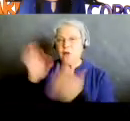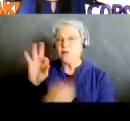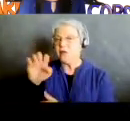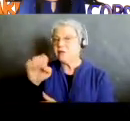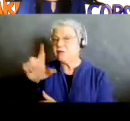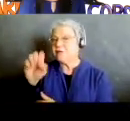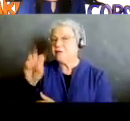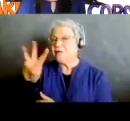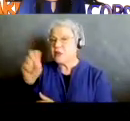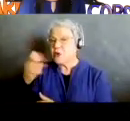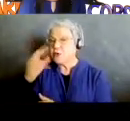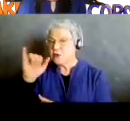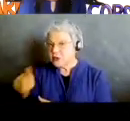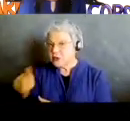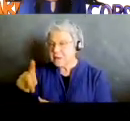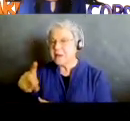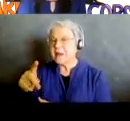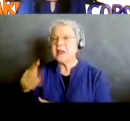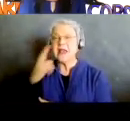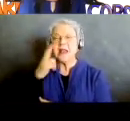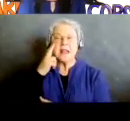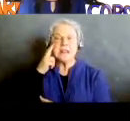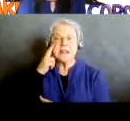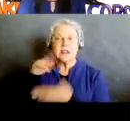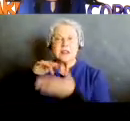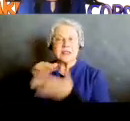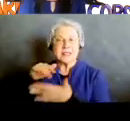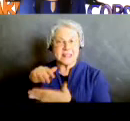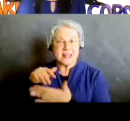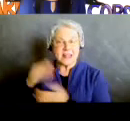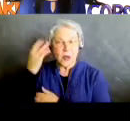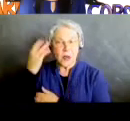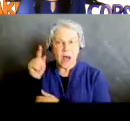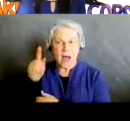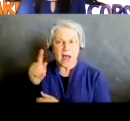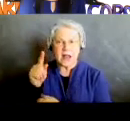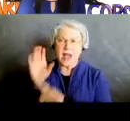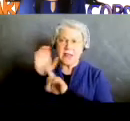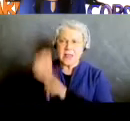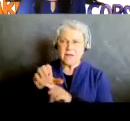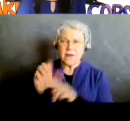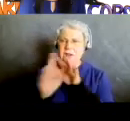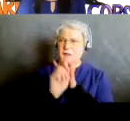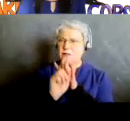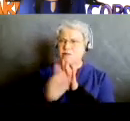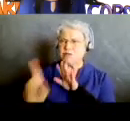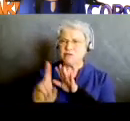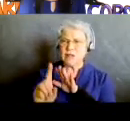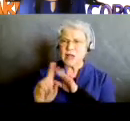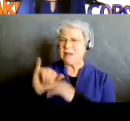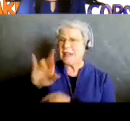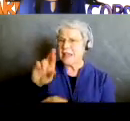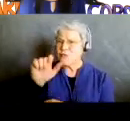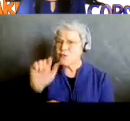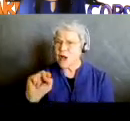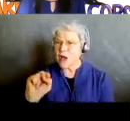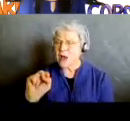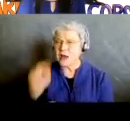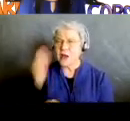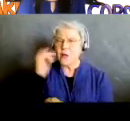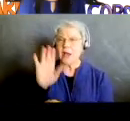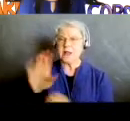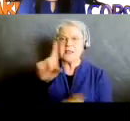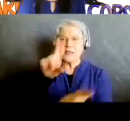indigenous studies, right? In part because Buchani was forced from his home in Iran because of his publications in